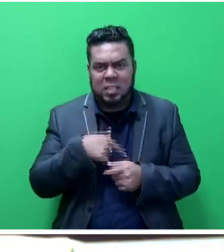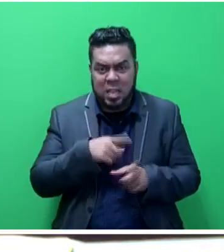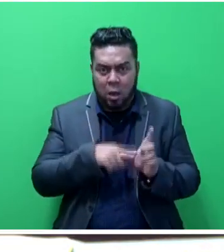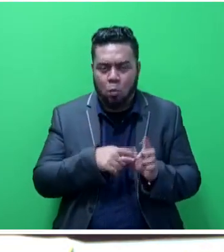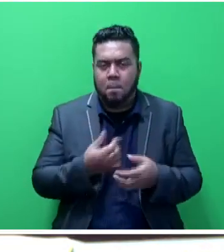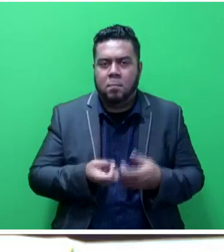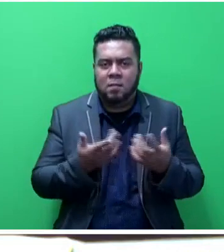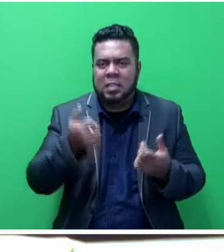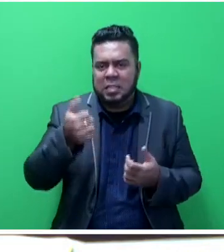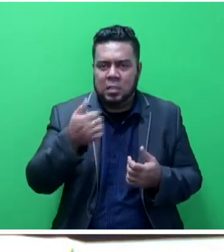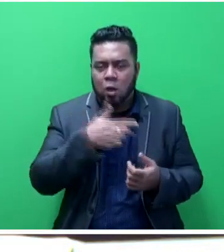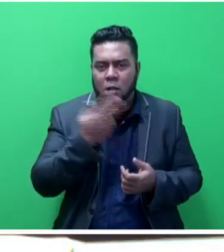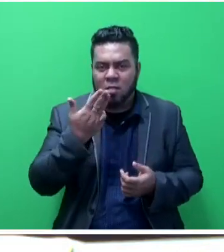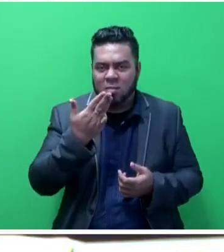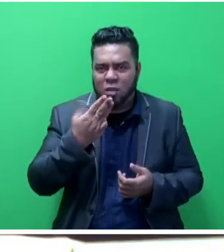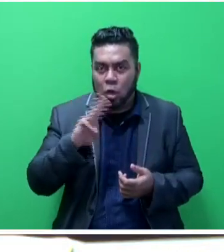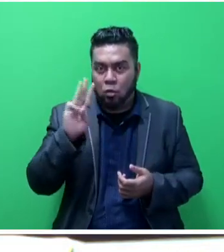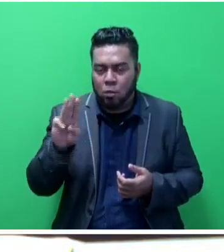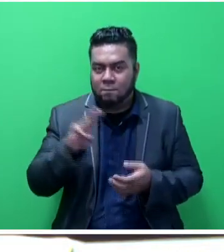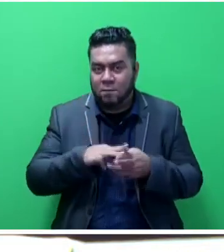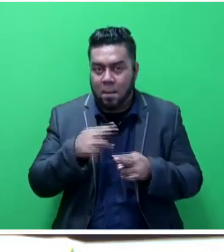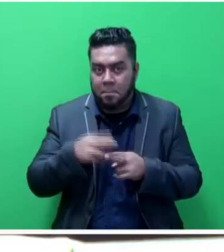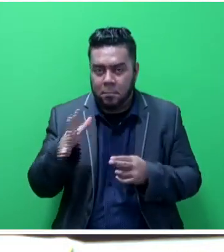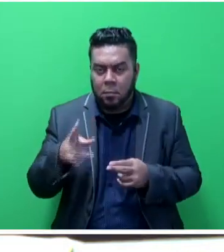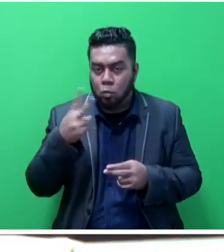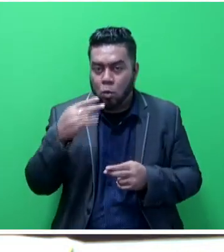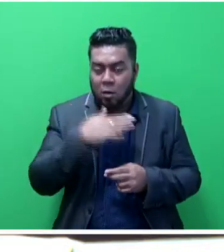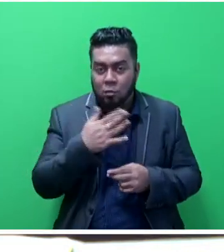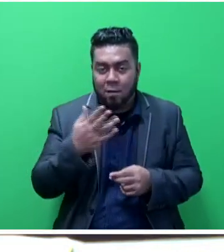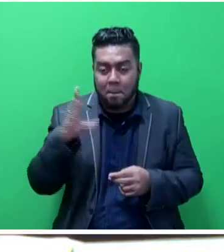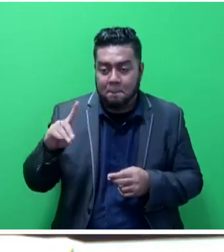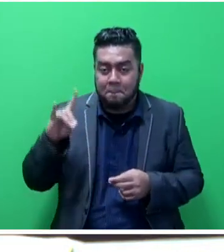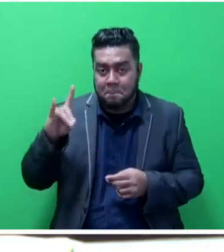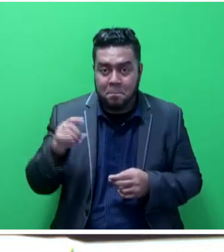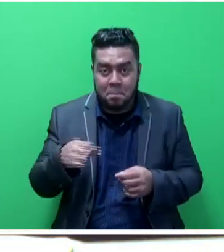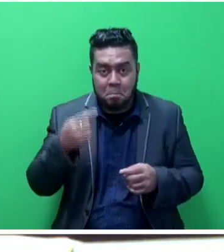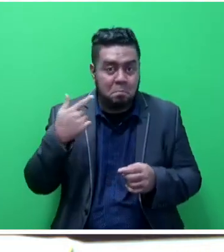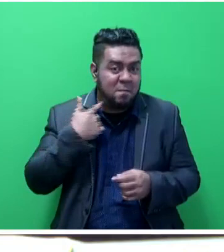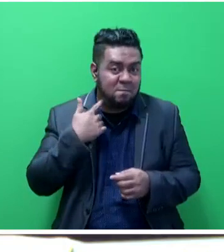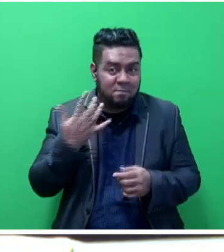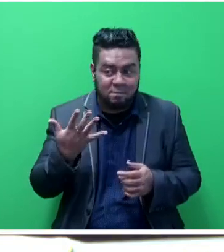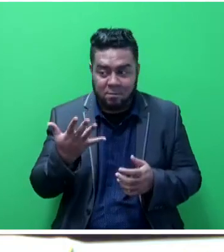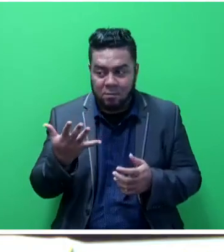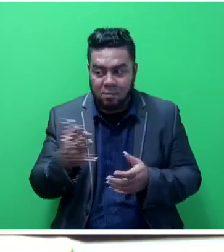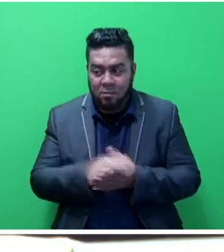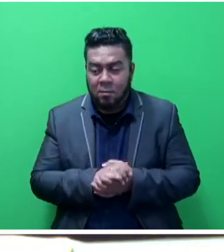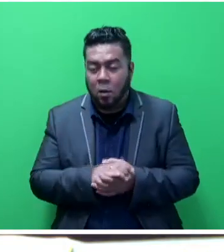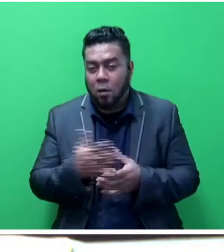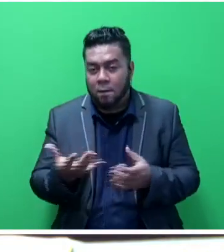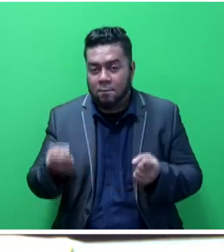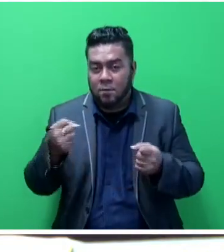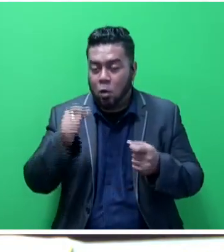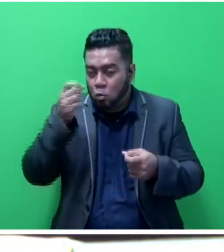to 633 farmers, 233 beef cattle farmers, 400 goat and sheep farmers, Mr. Speaker